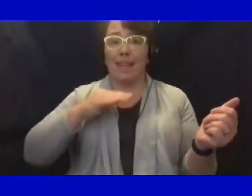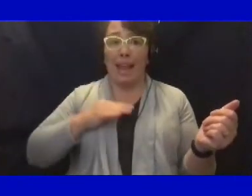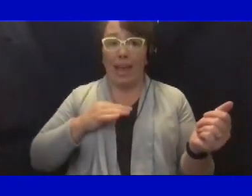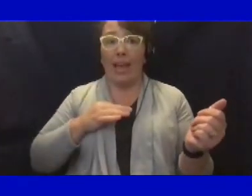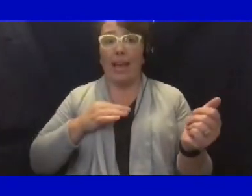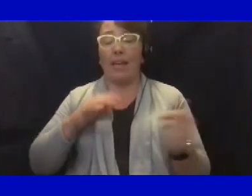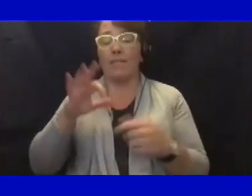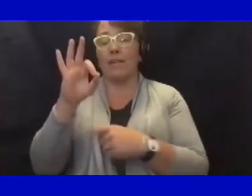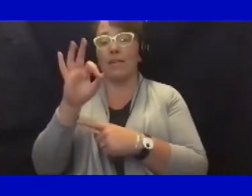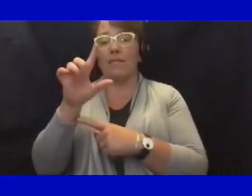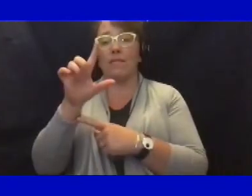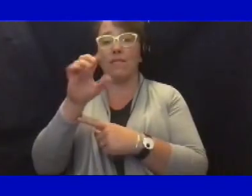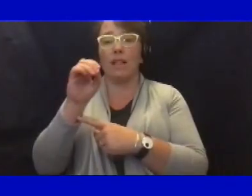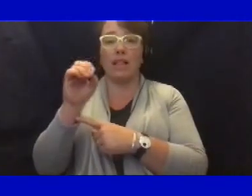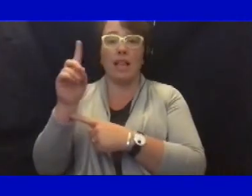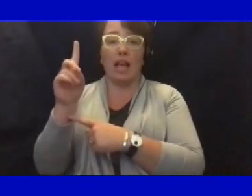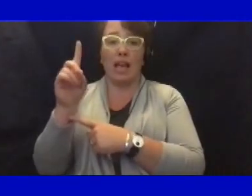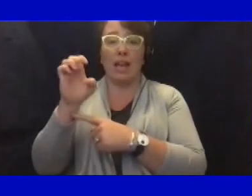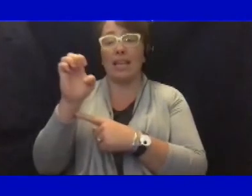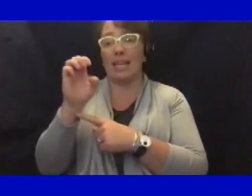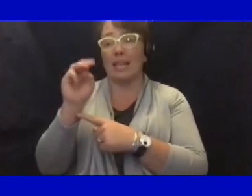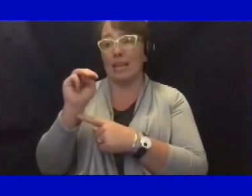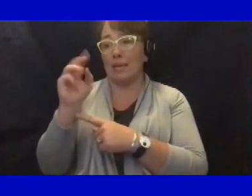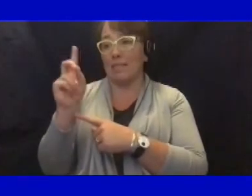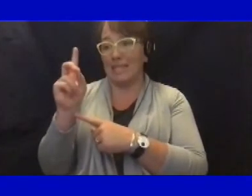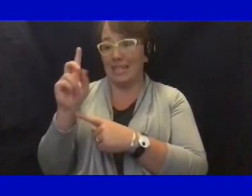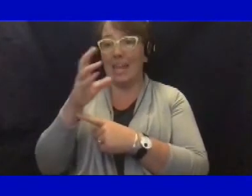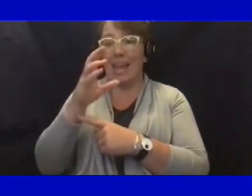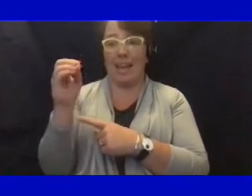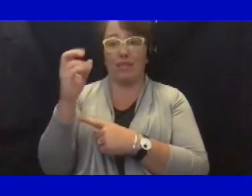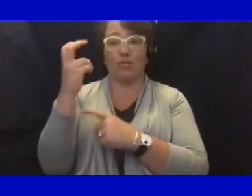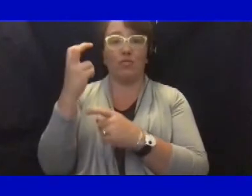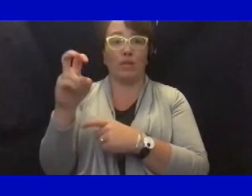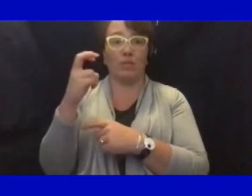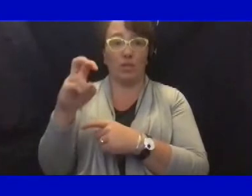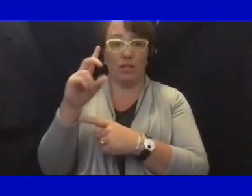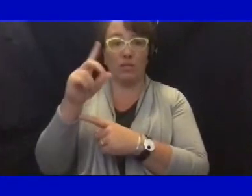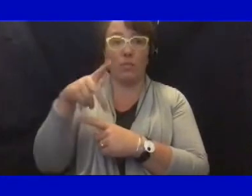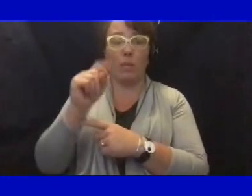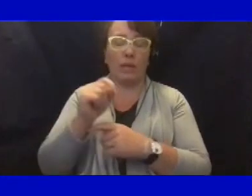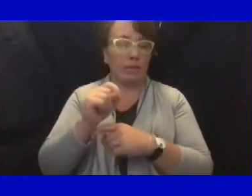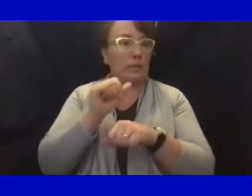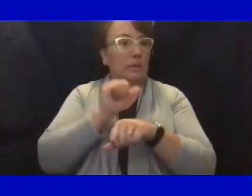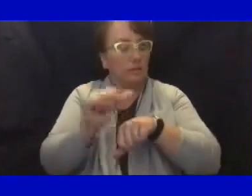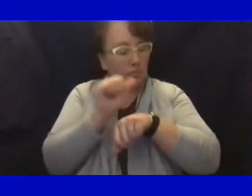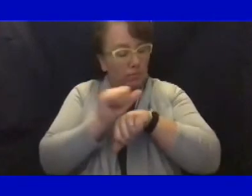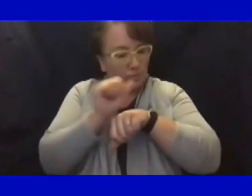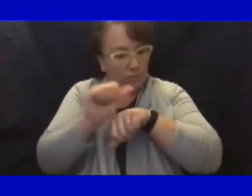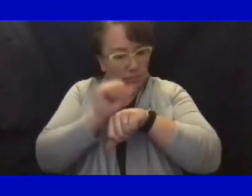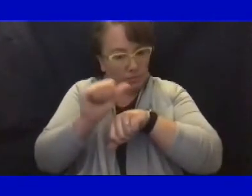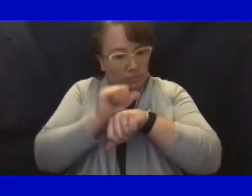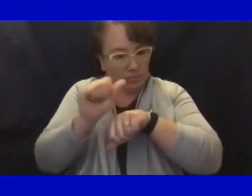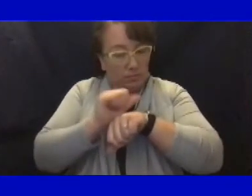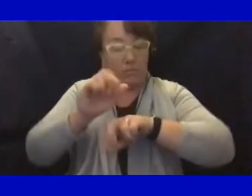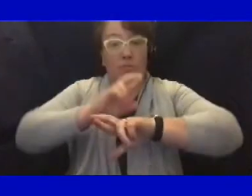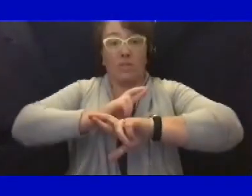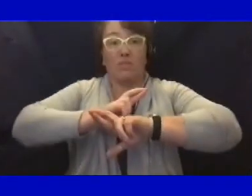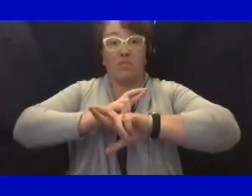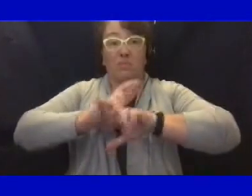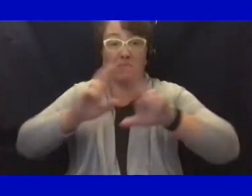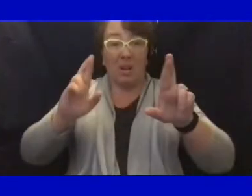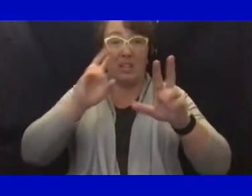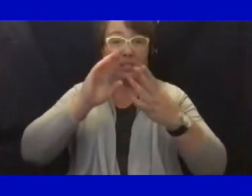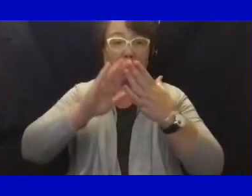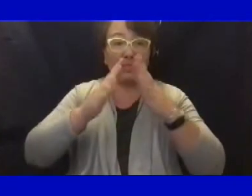EMD, Transportation Department, and many others have been tirelessly working to prepare our community for the impending flood